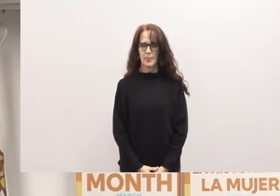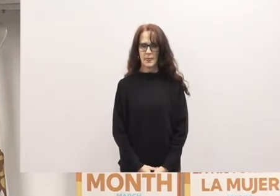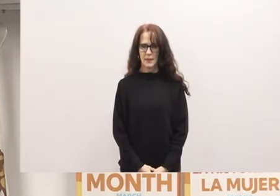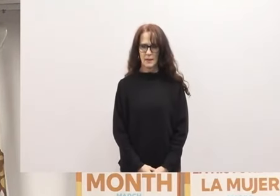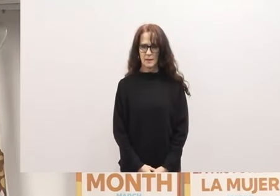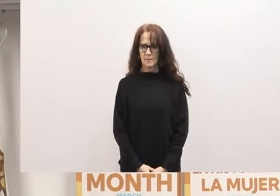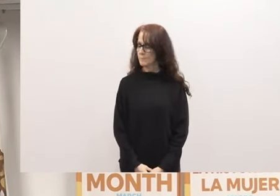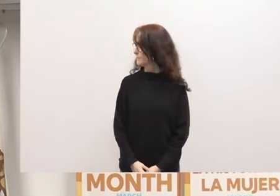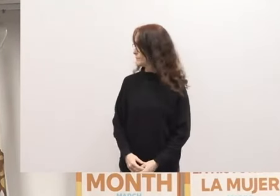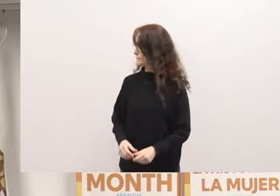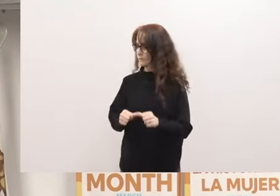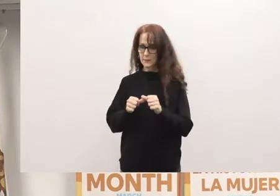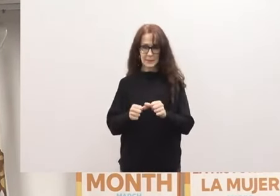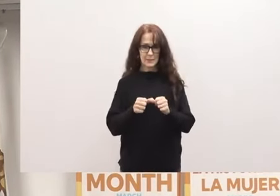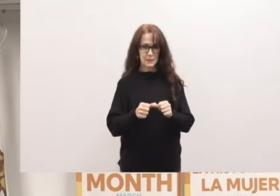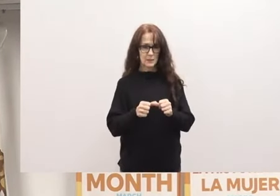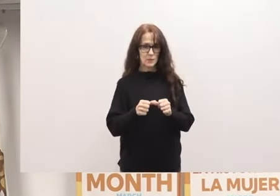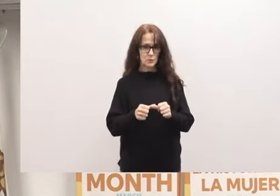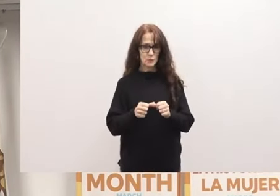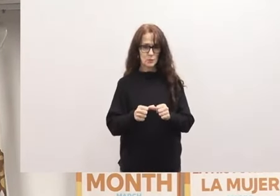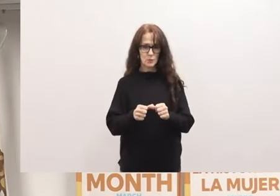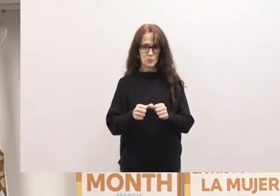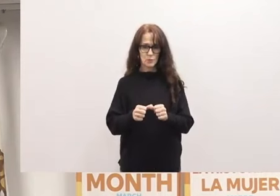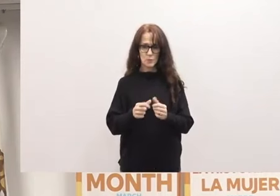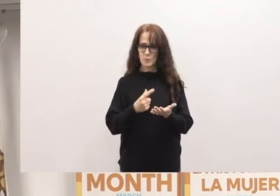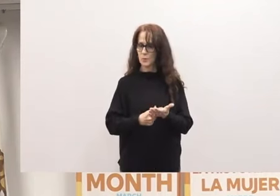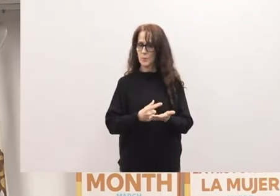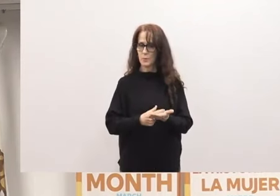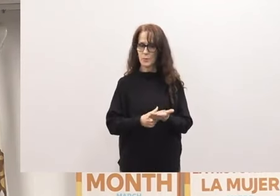Is there any further discussion on the consent calendar?